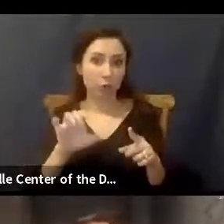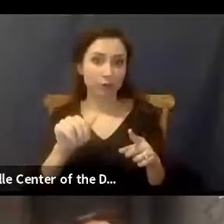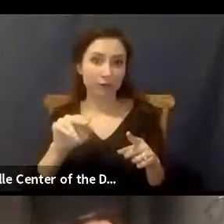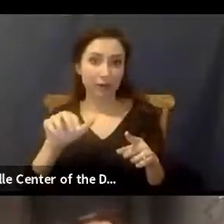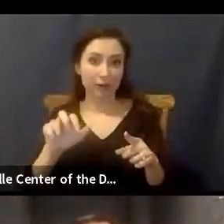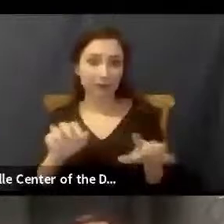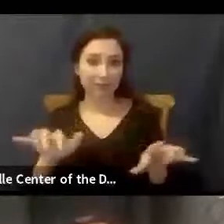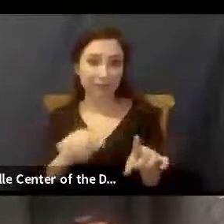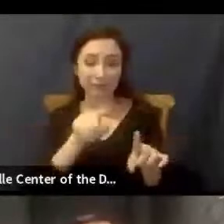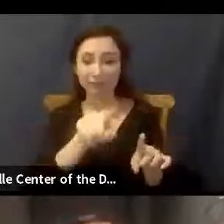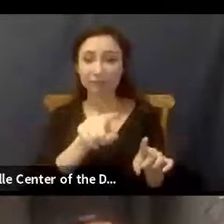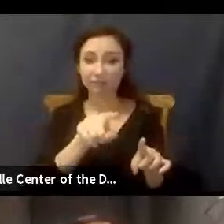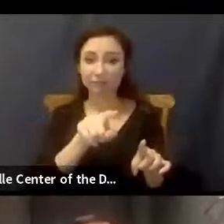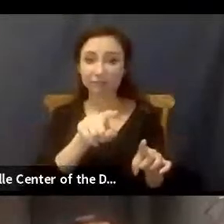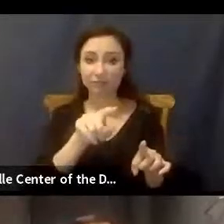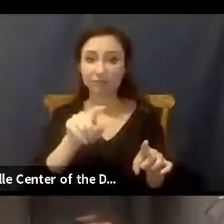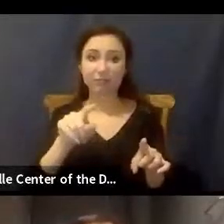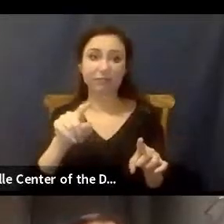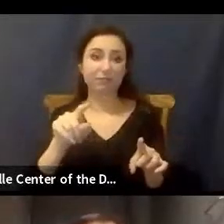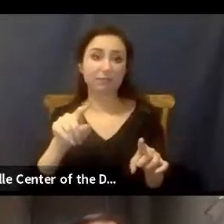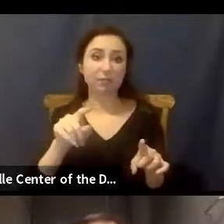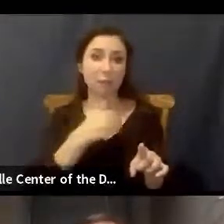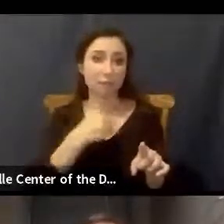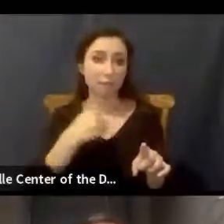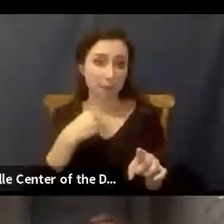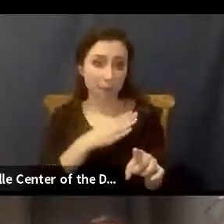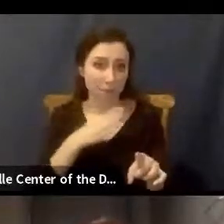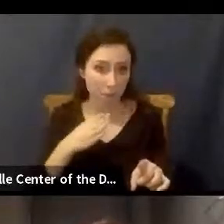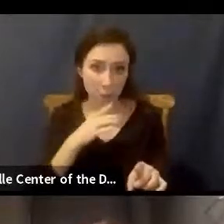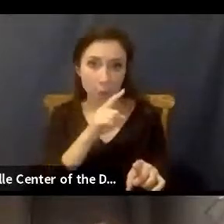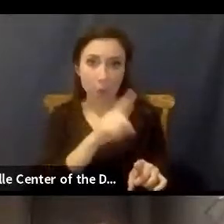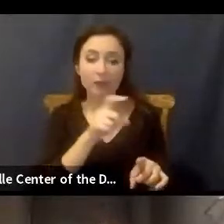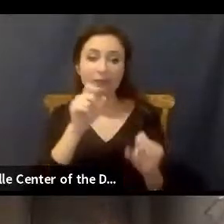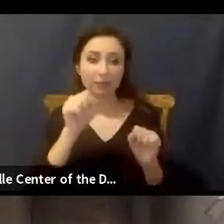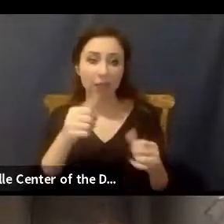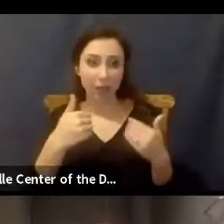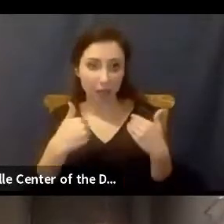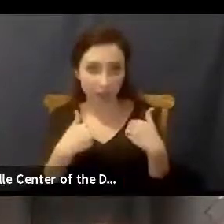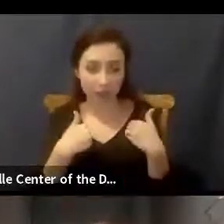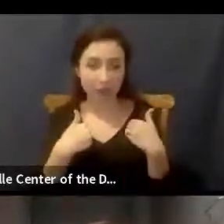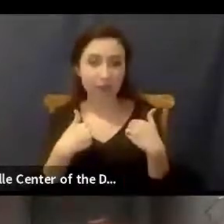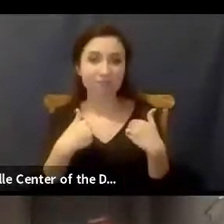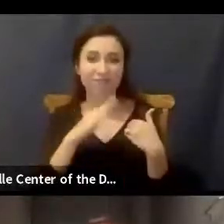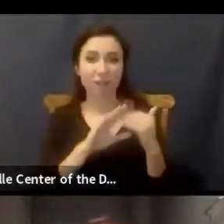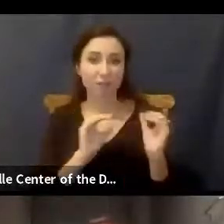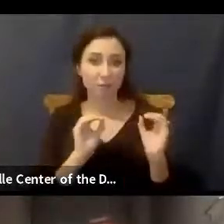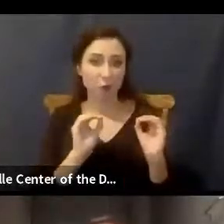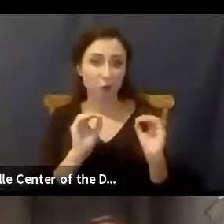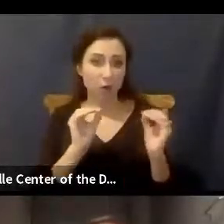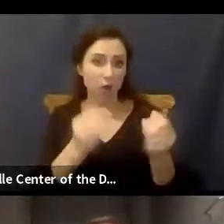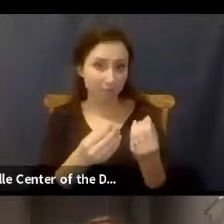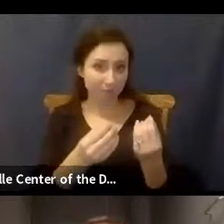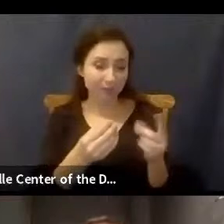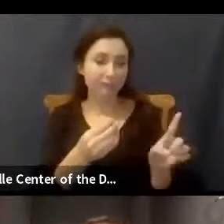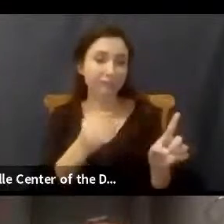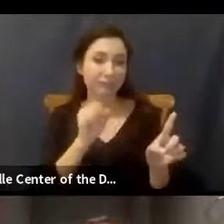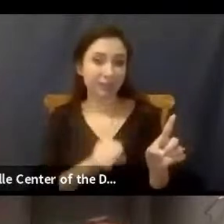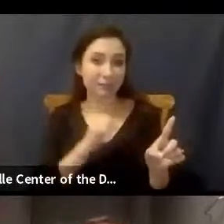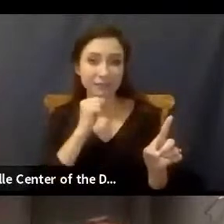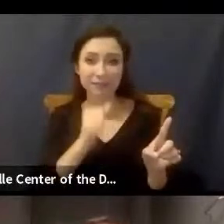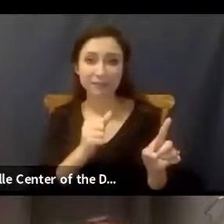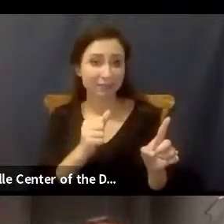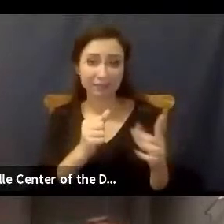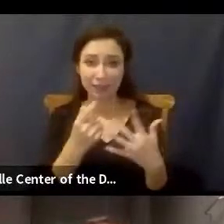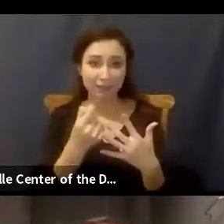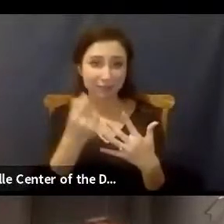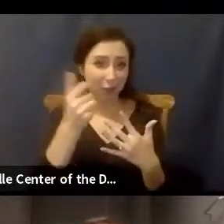Buchanan's an ex officio member of the board. That means she holds her position by virtue of her office, but that does not take away her